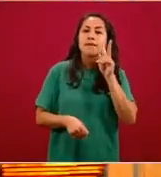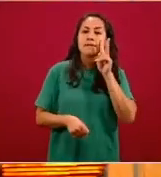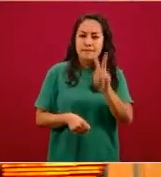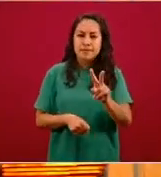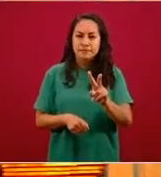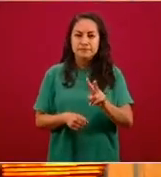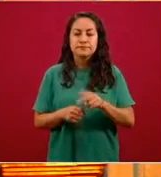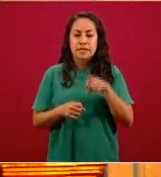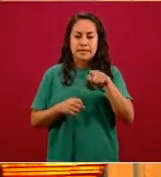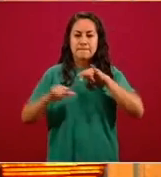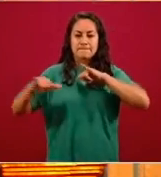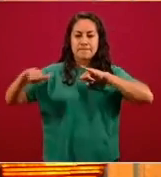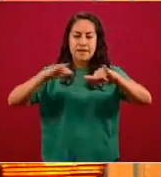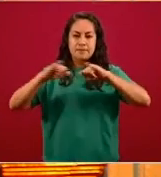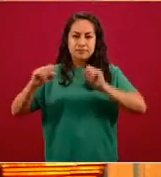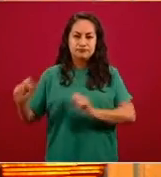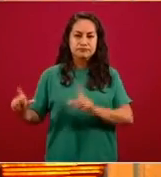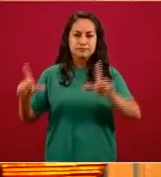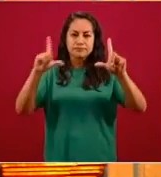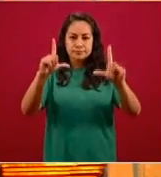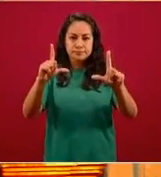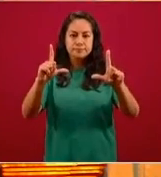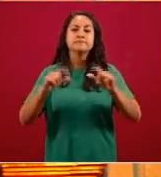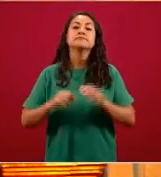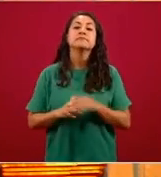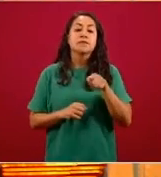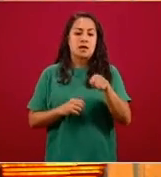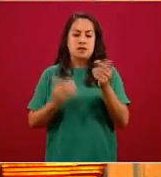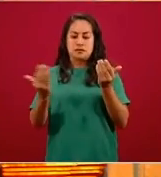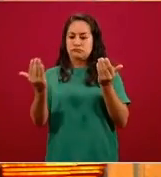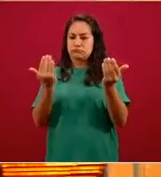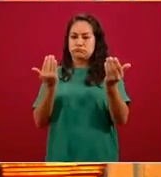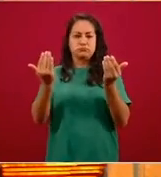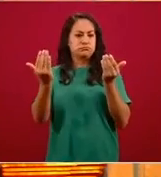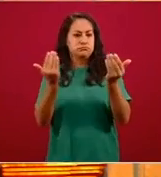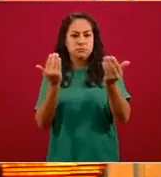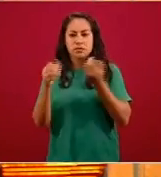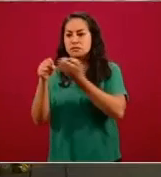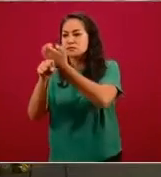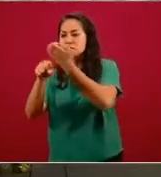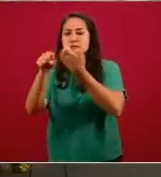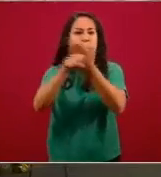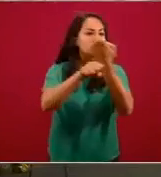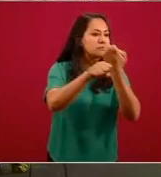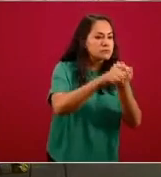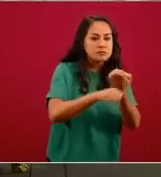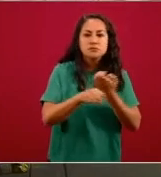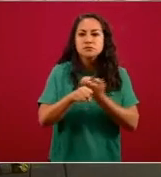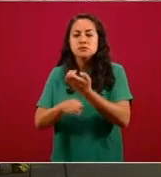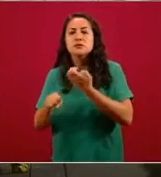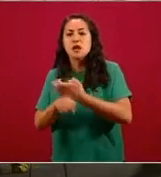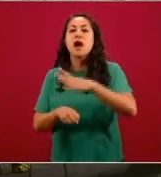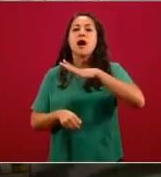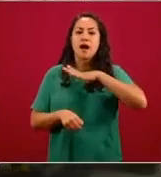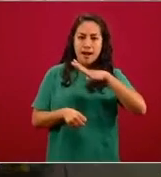comparison, because this that we are presenting right now is the is the active case